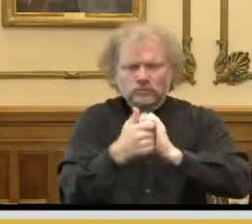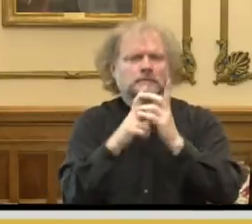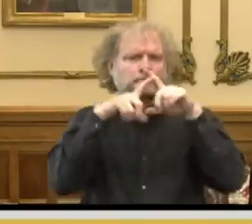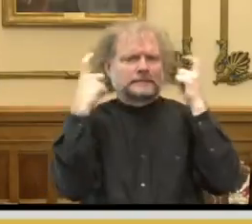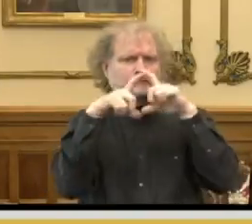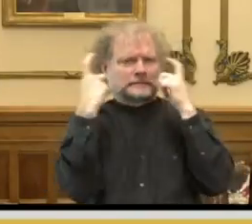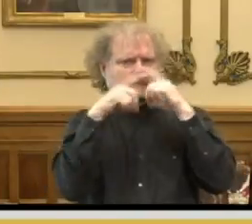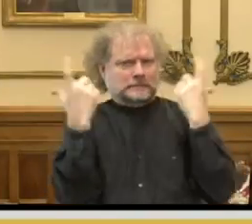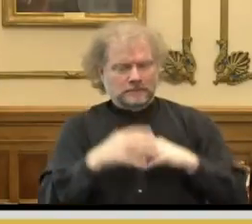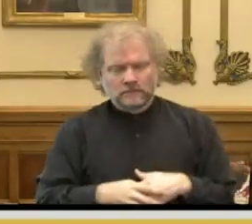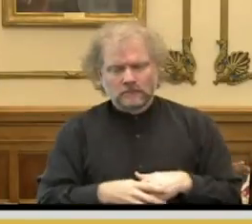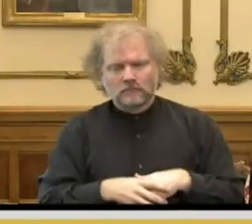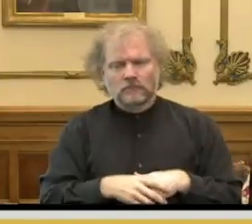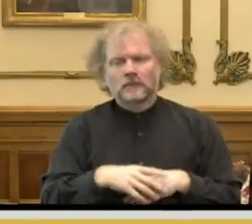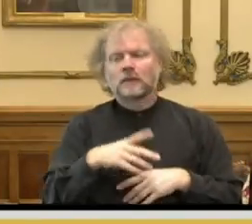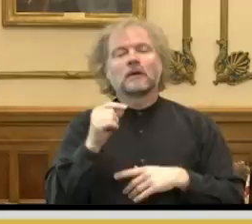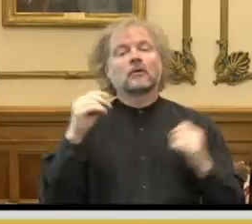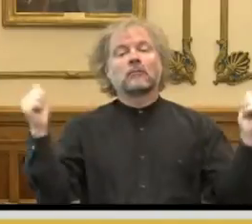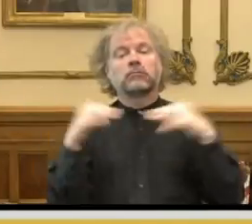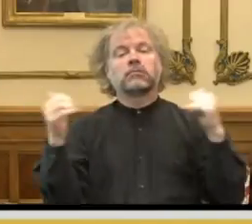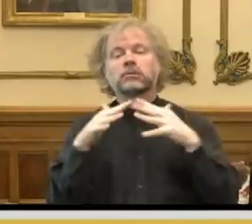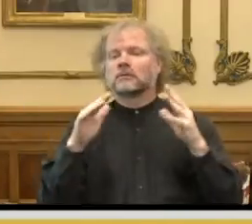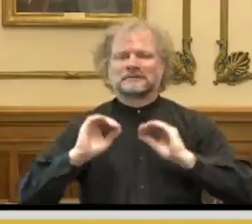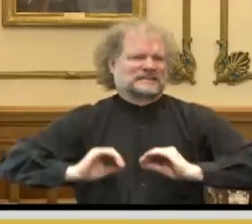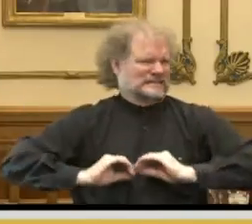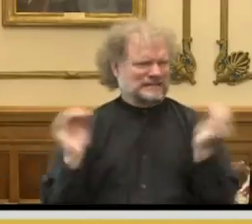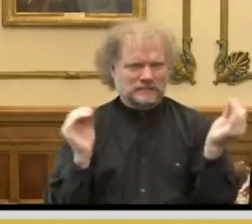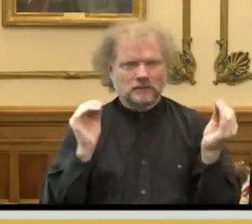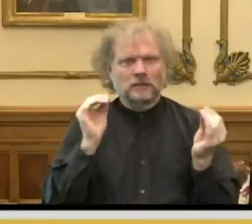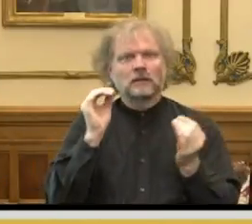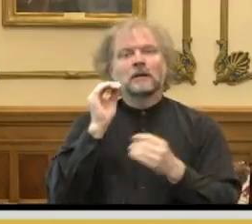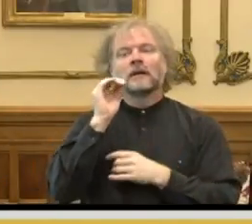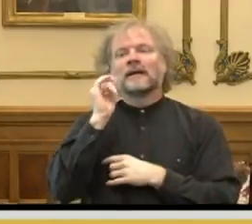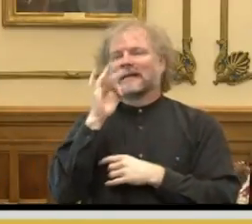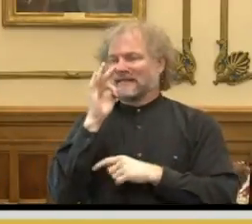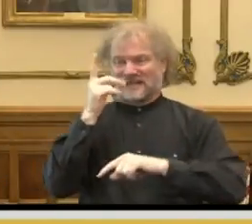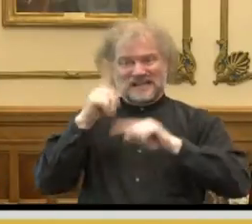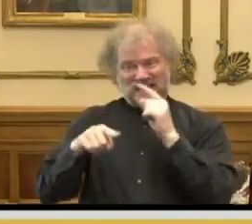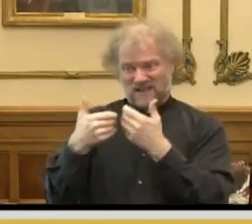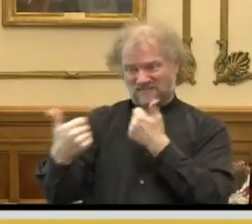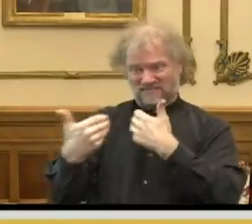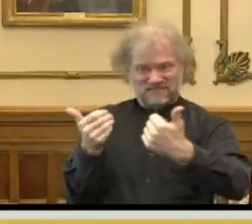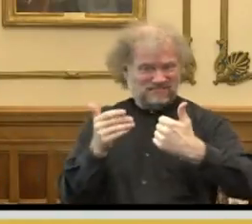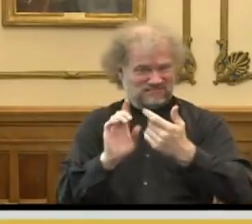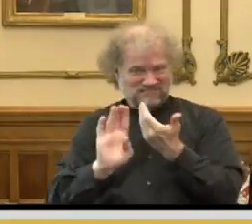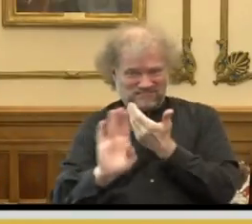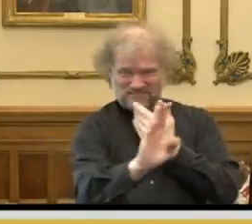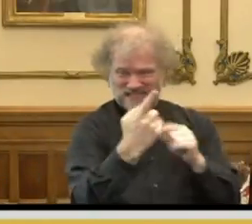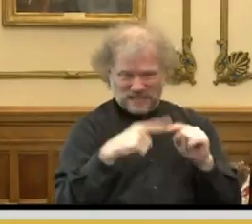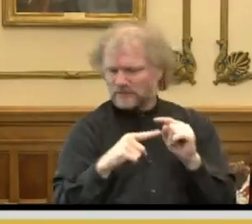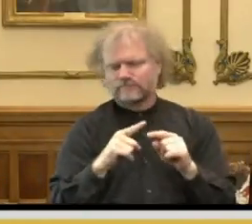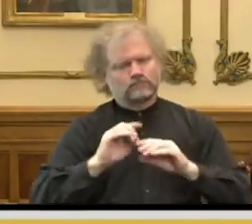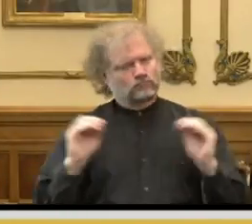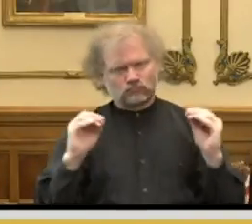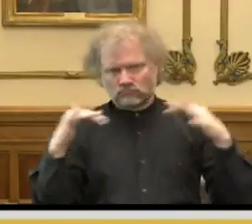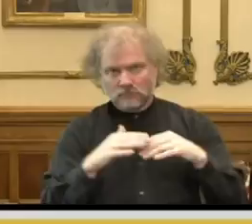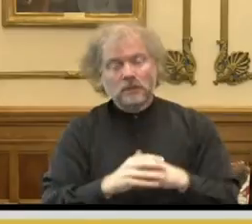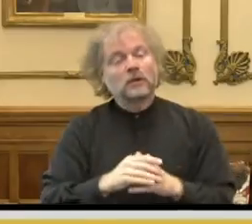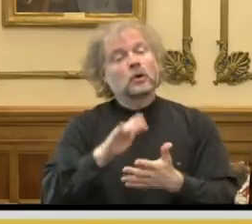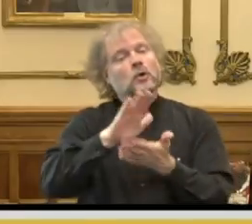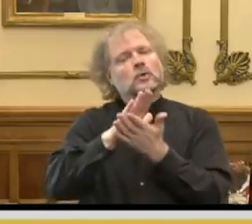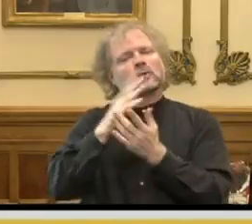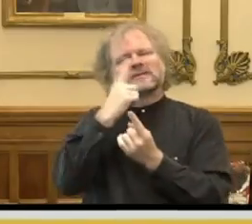masks. There should be no assemblies or activities that occur if social distancing is not feasible. Schools should postpone or